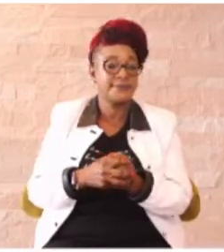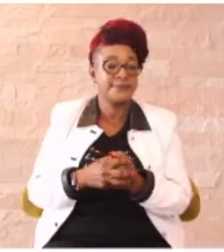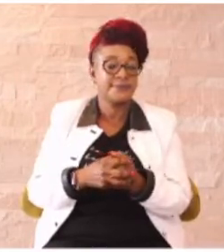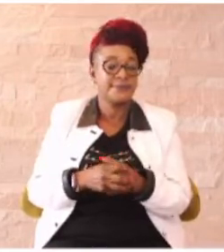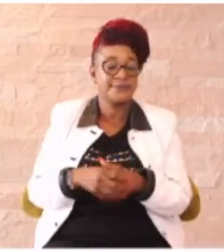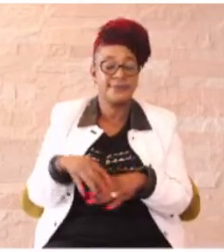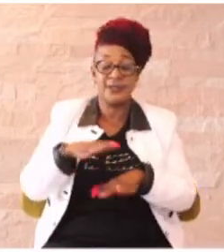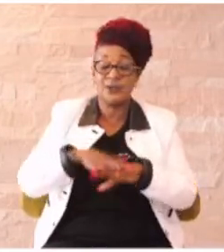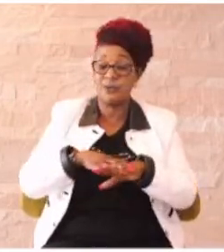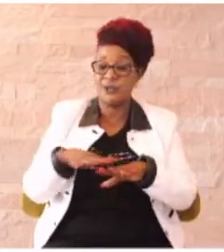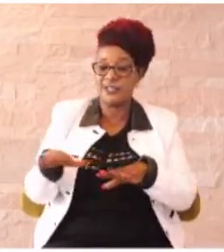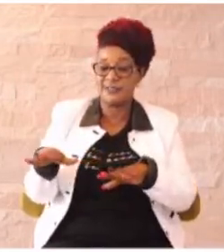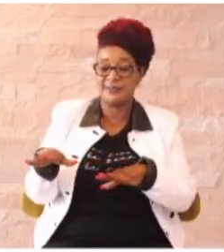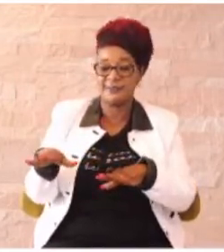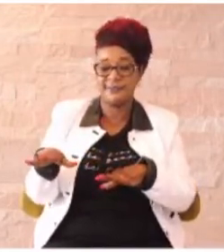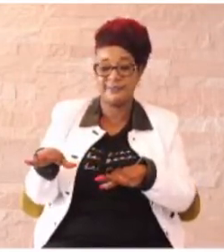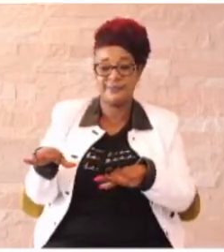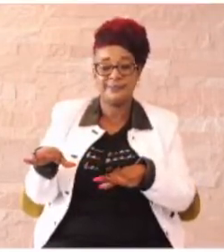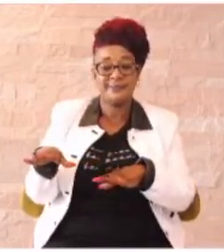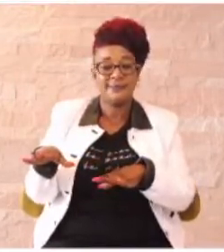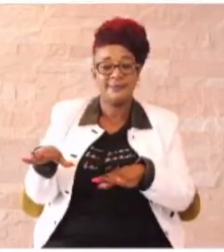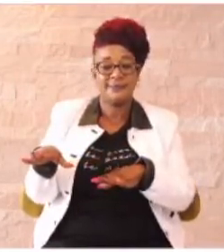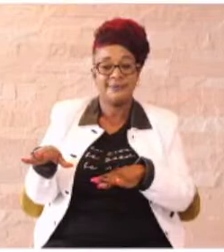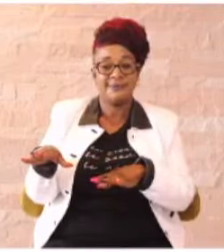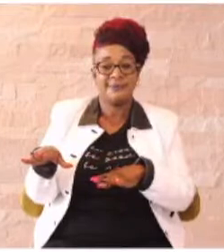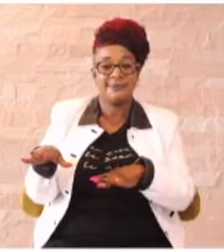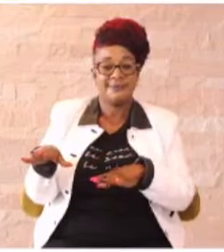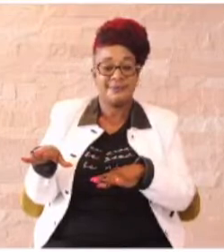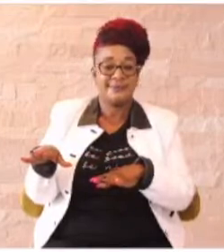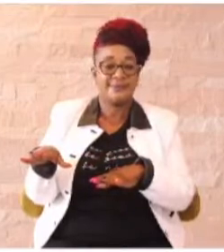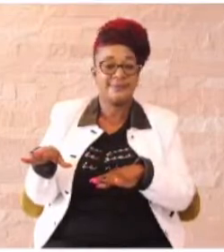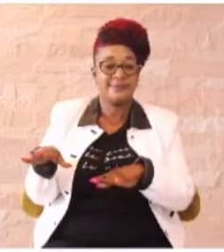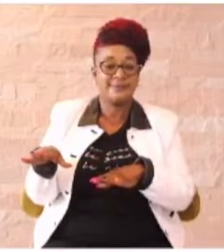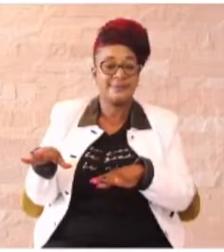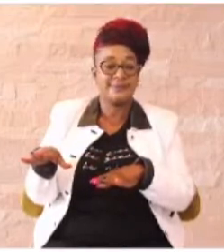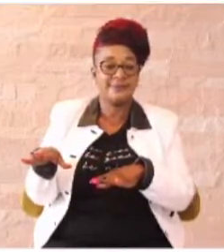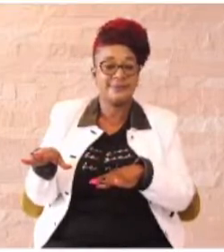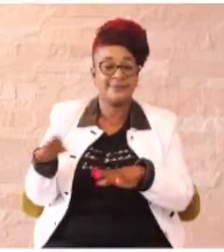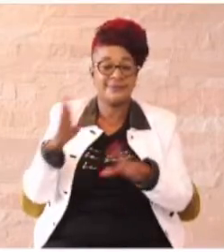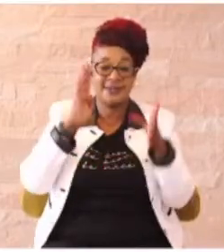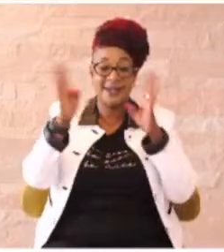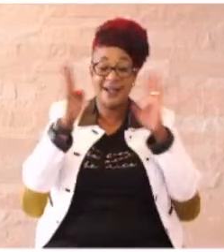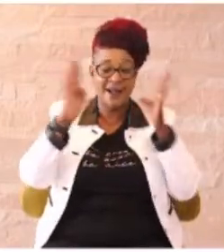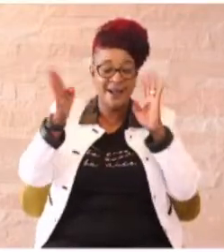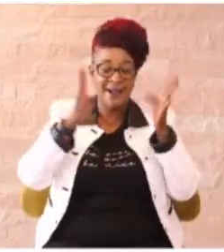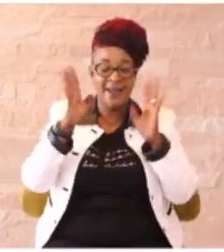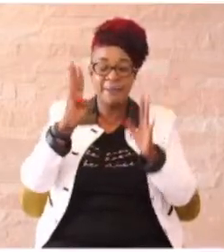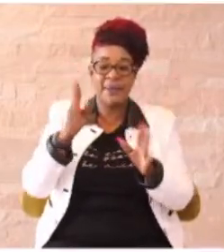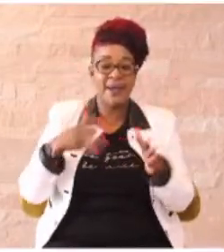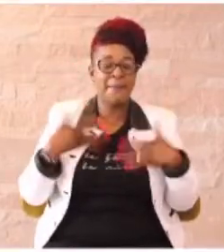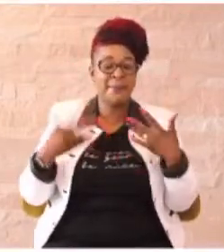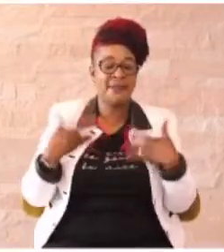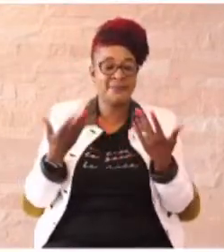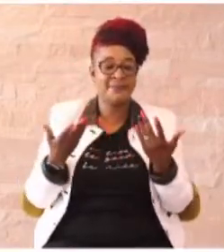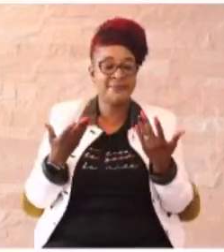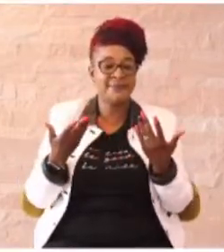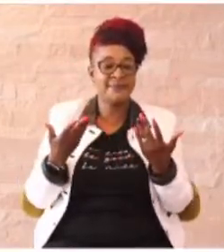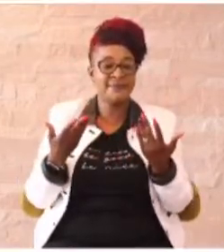Good morning. Hiya. Good morning. It's Friday. Be happy.